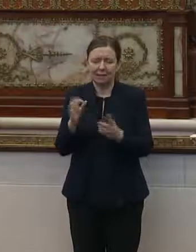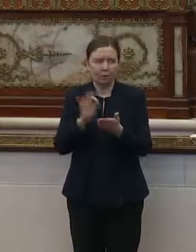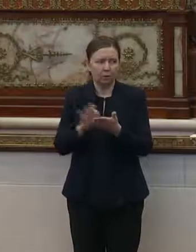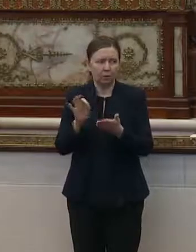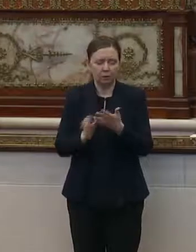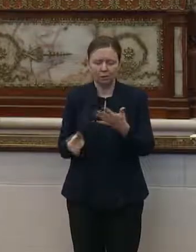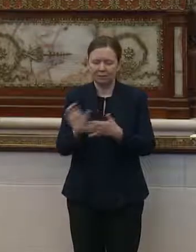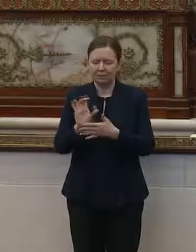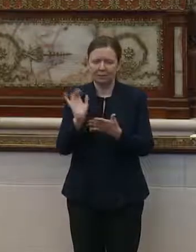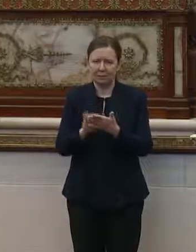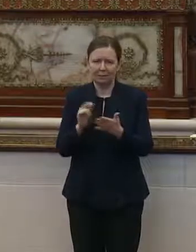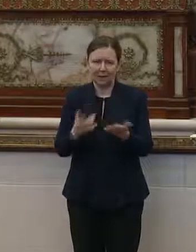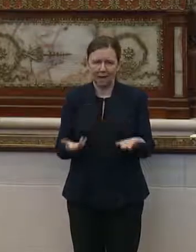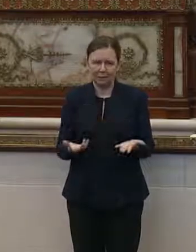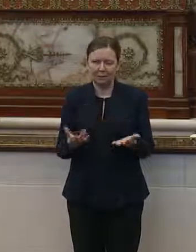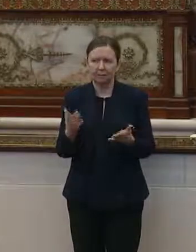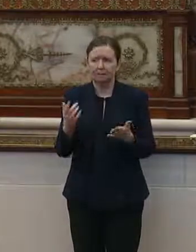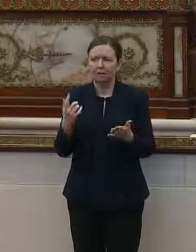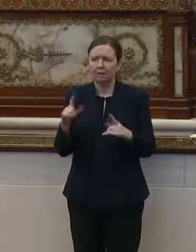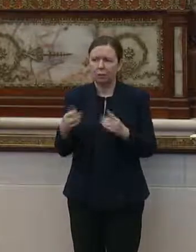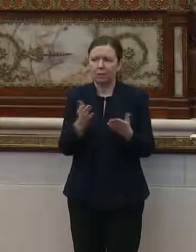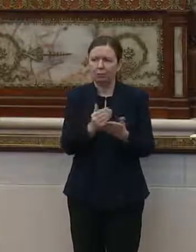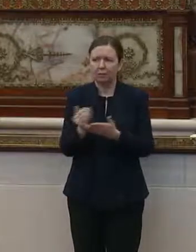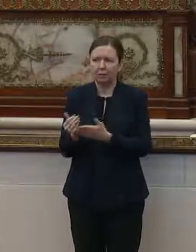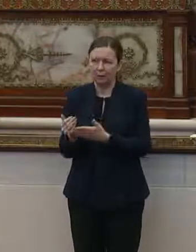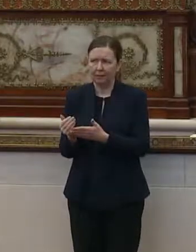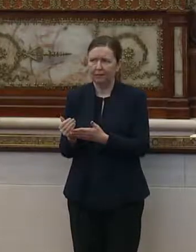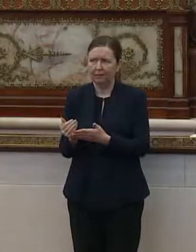criteria was in reviewing the